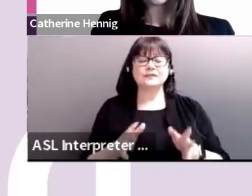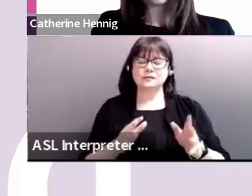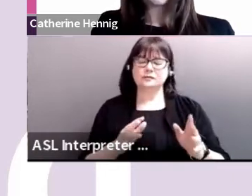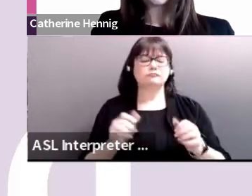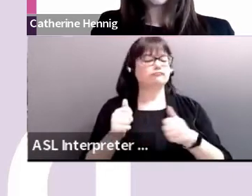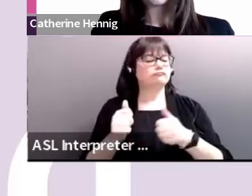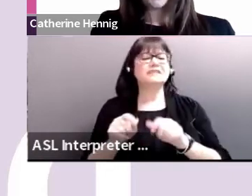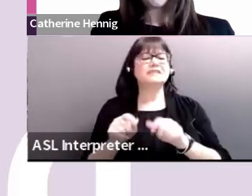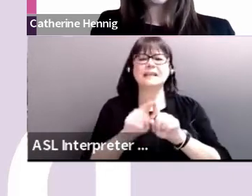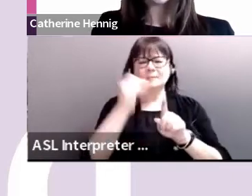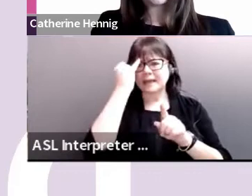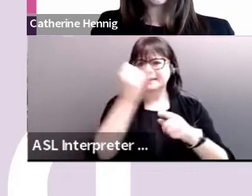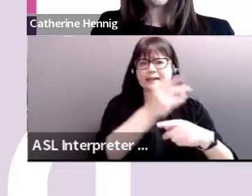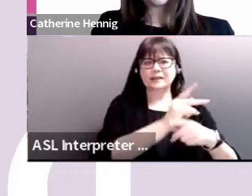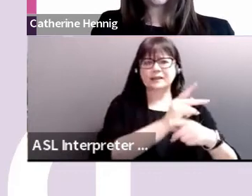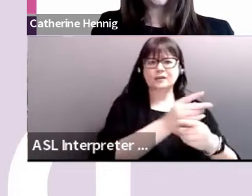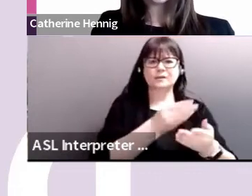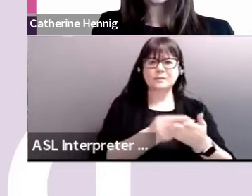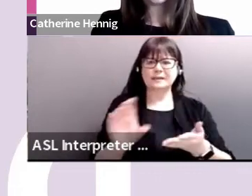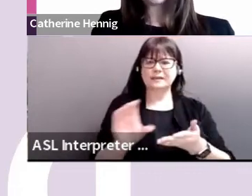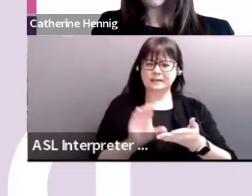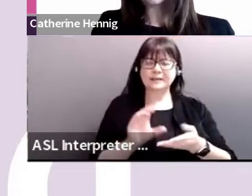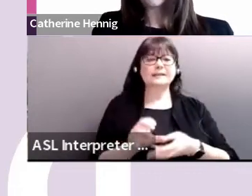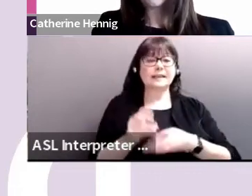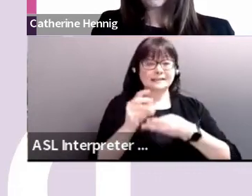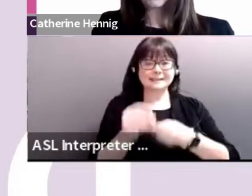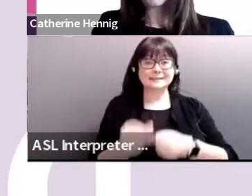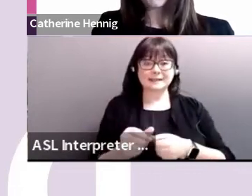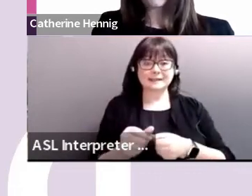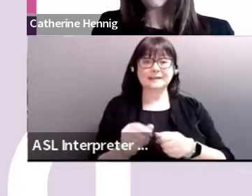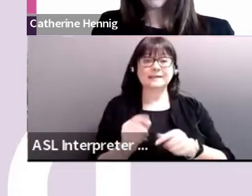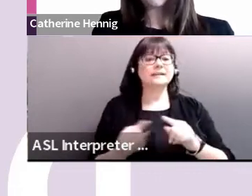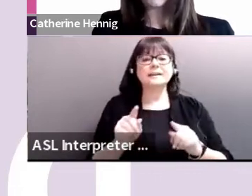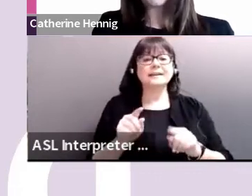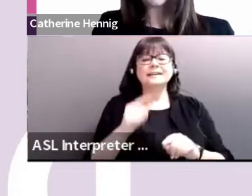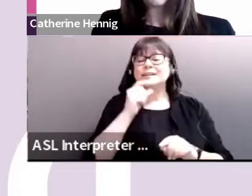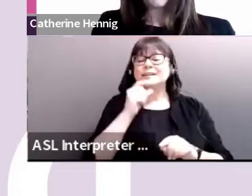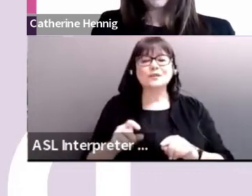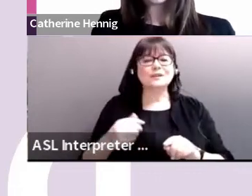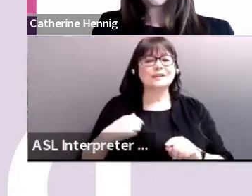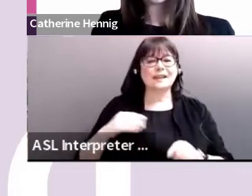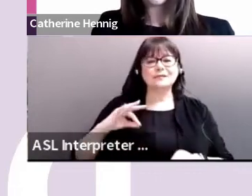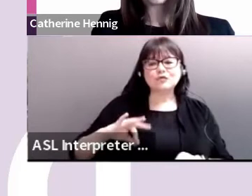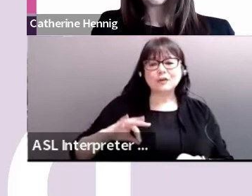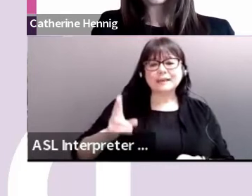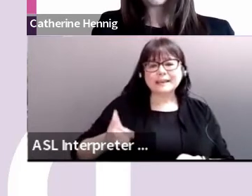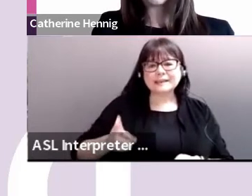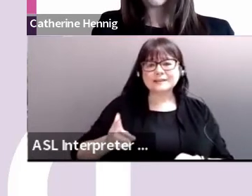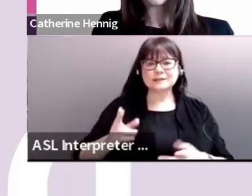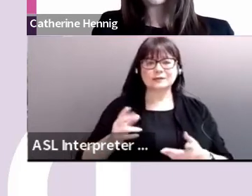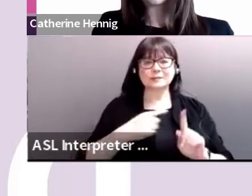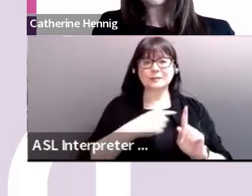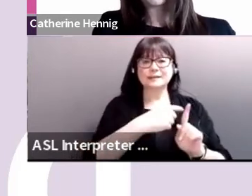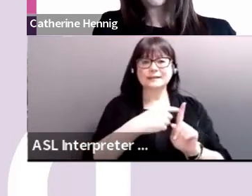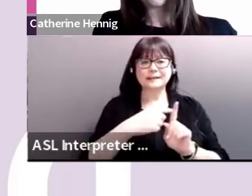use to grow your business. Even better, unlike a loan, you don't have to have a proven credit history to qualify for it. The downside, however, is that you